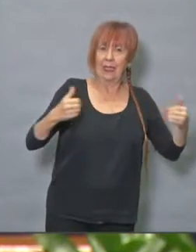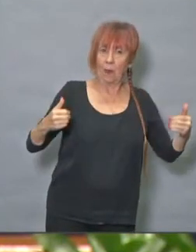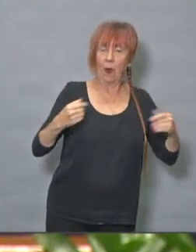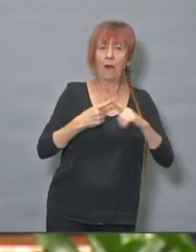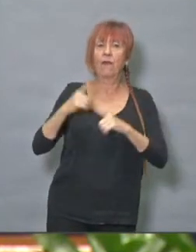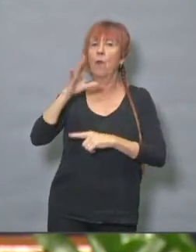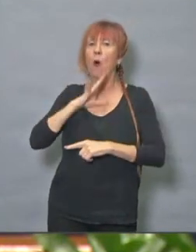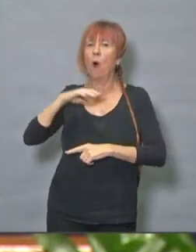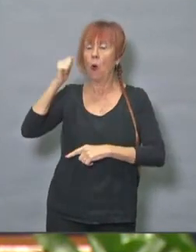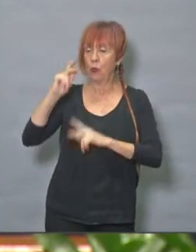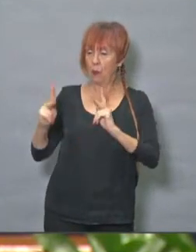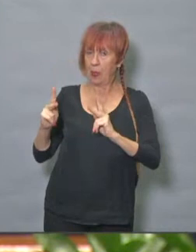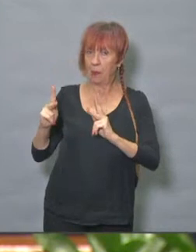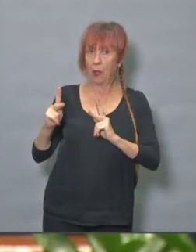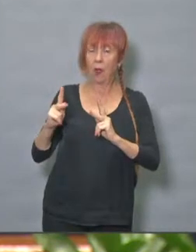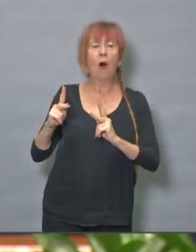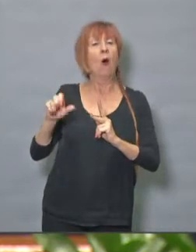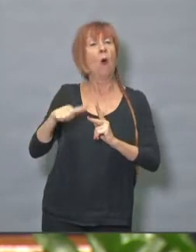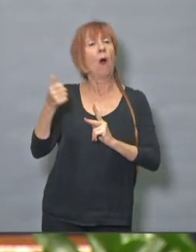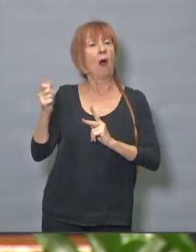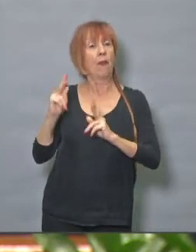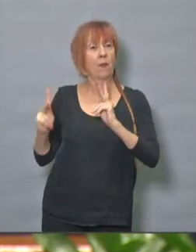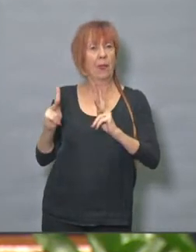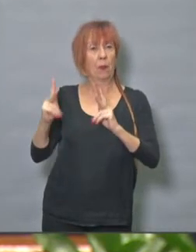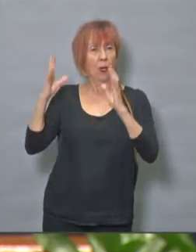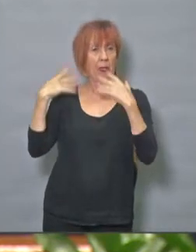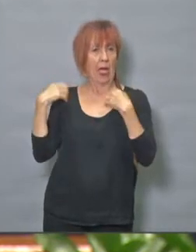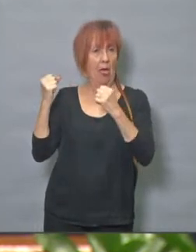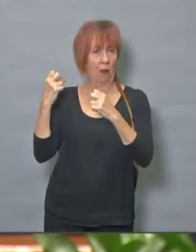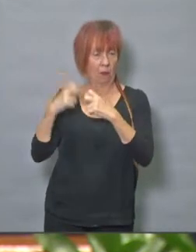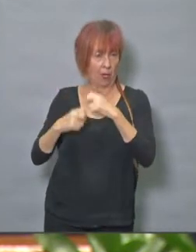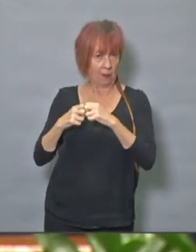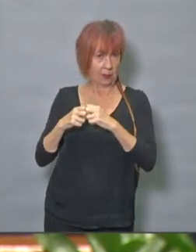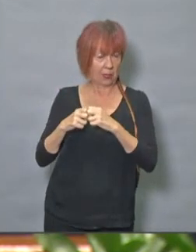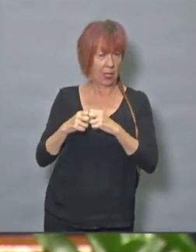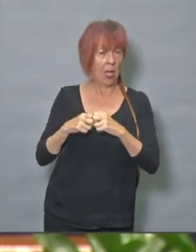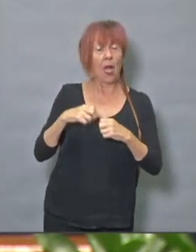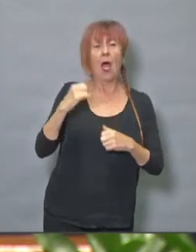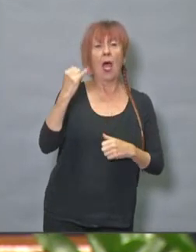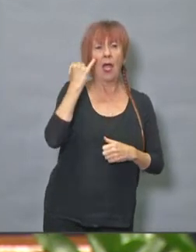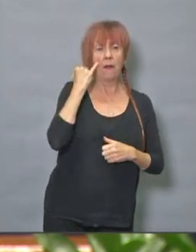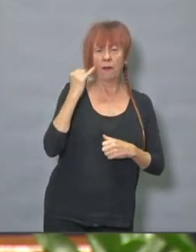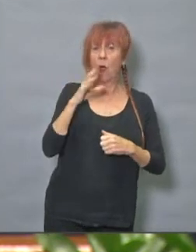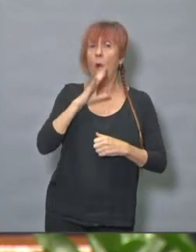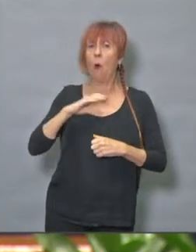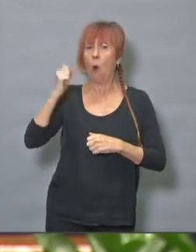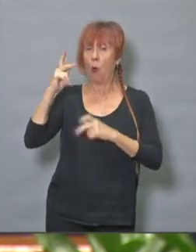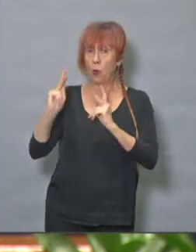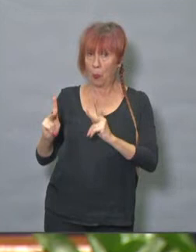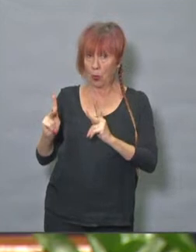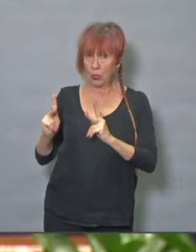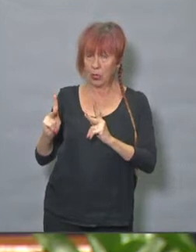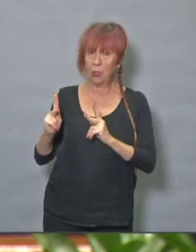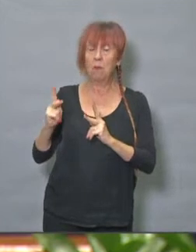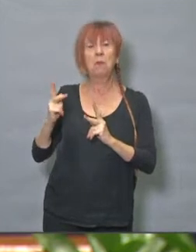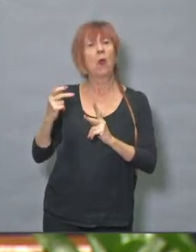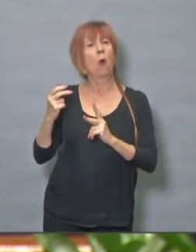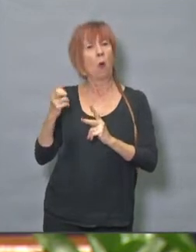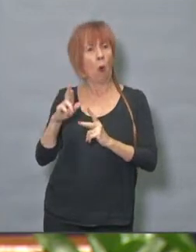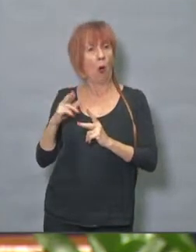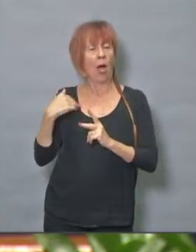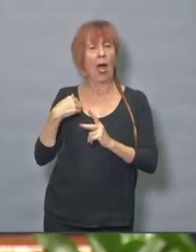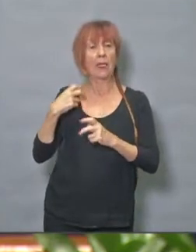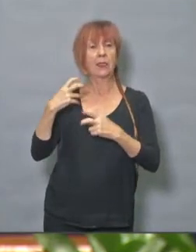health conditions as much as it's possible. If an older person or a person with underlying health conditions is in your household,